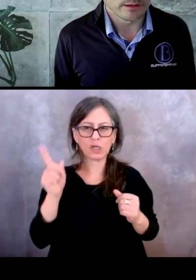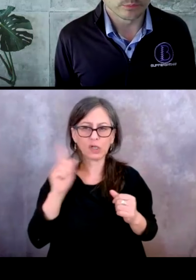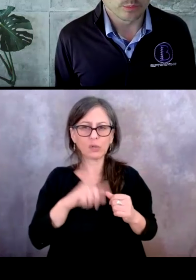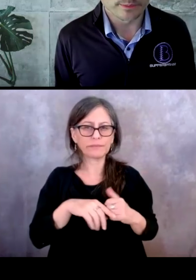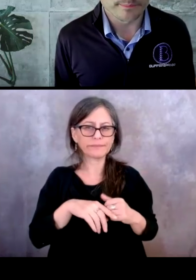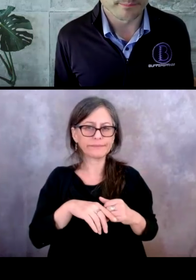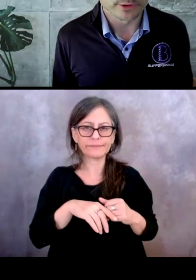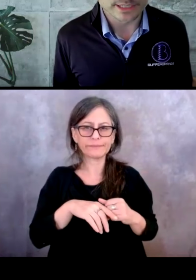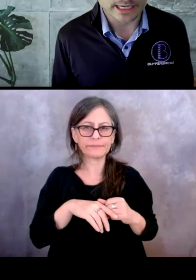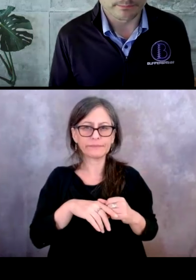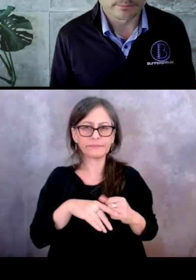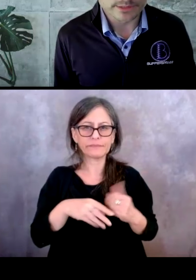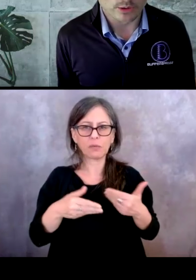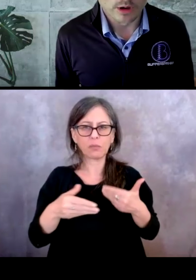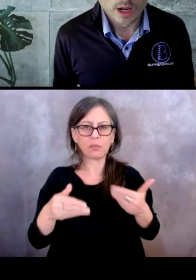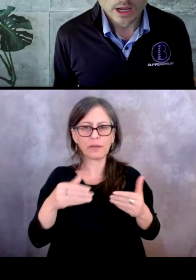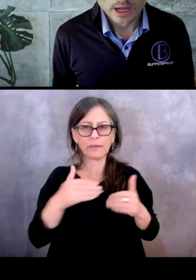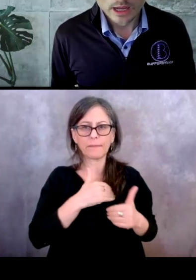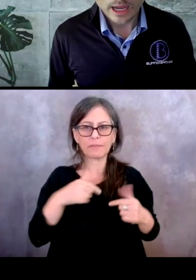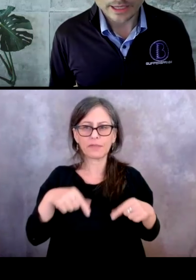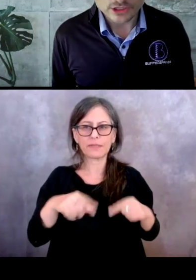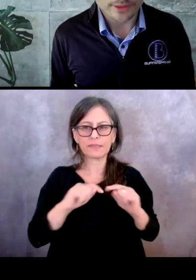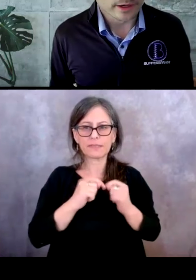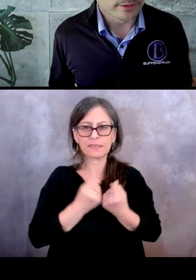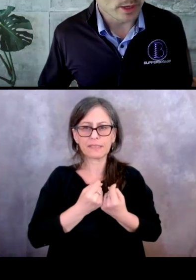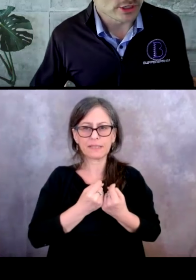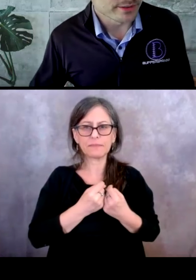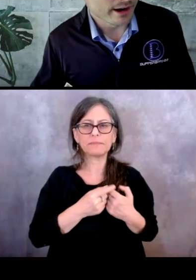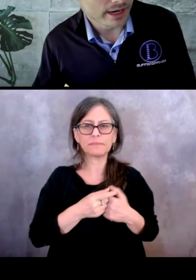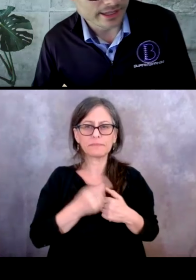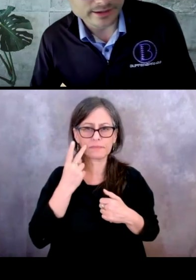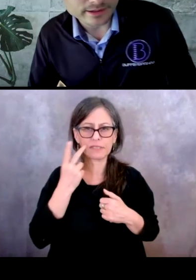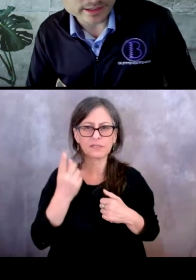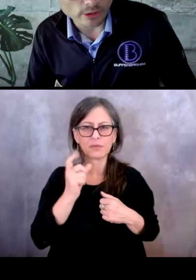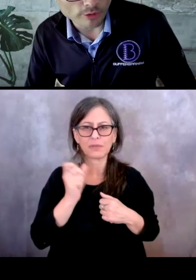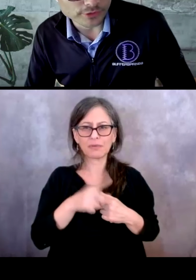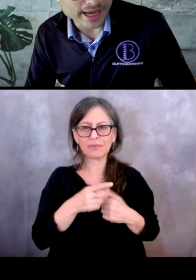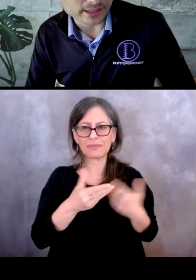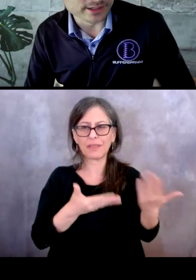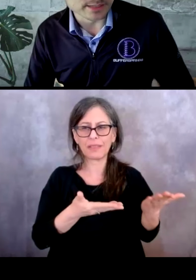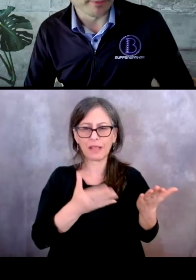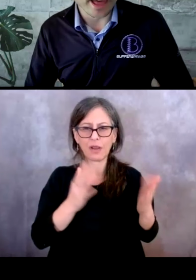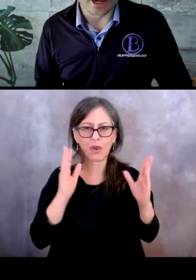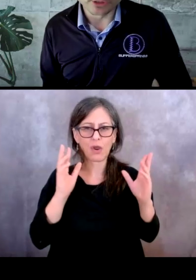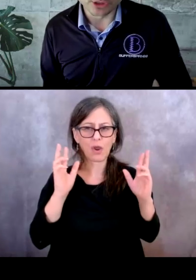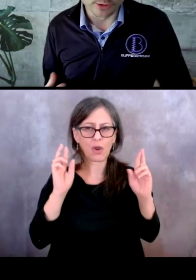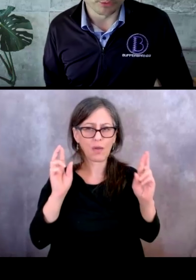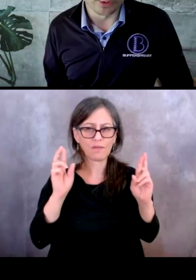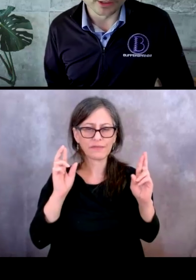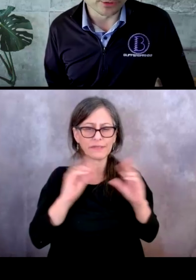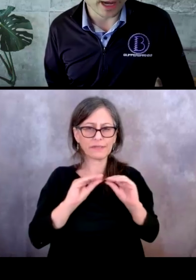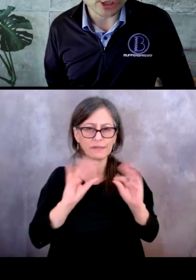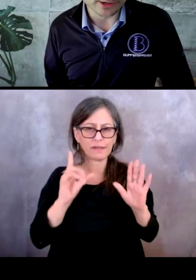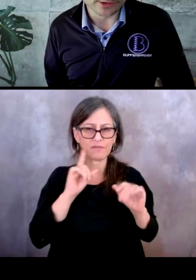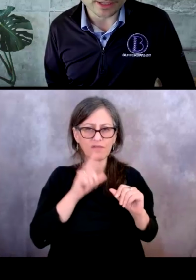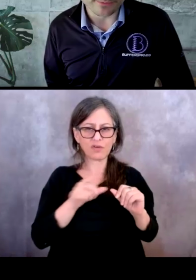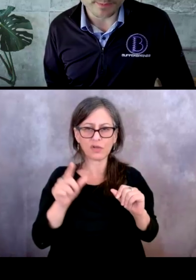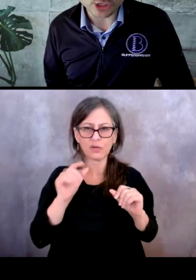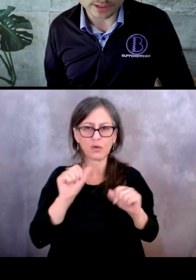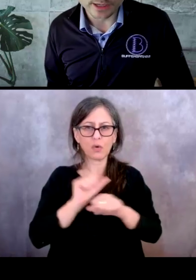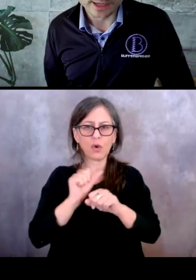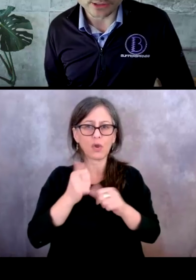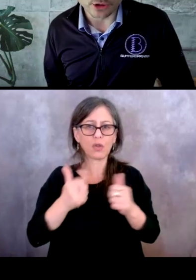a welcoming member of the team. So I saw the question there, and hopefully that clears some of that up. So your employers do not share